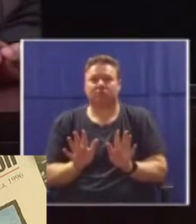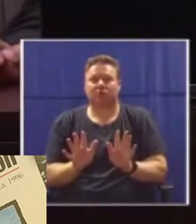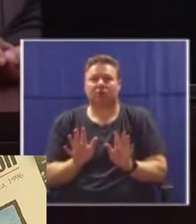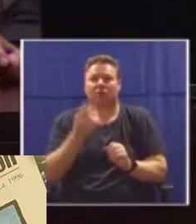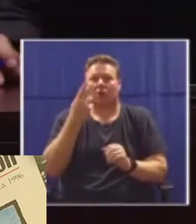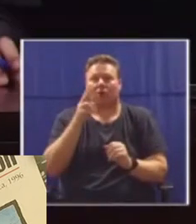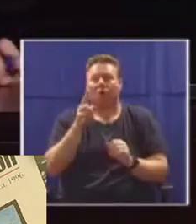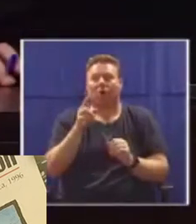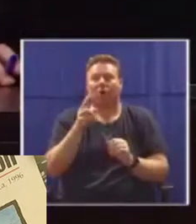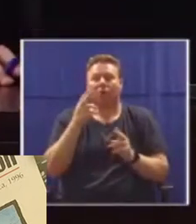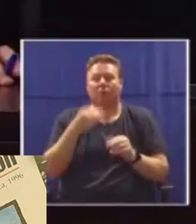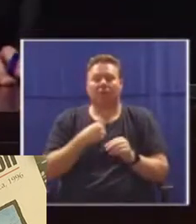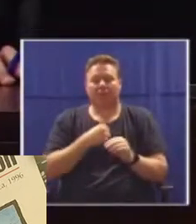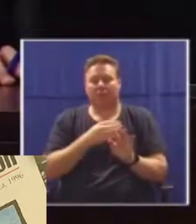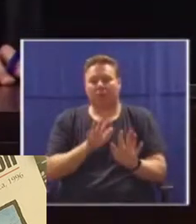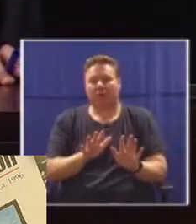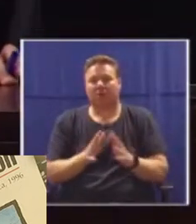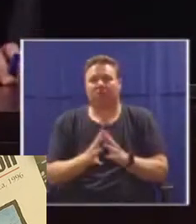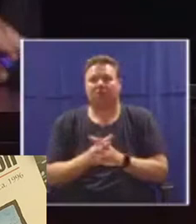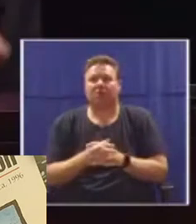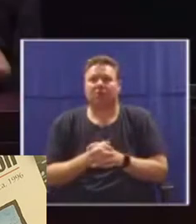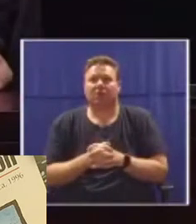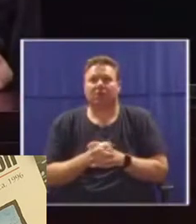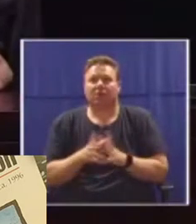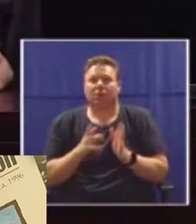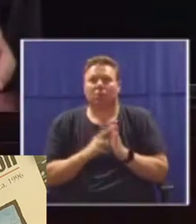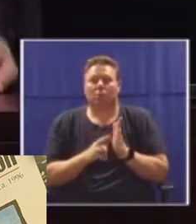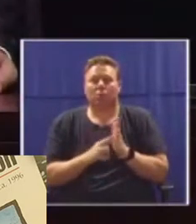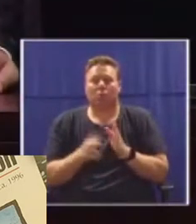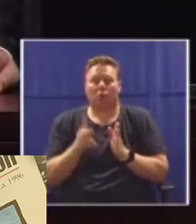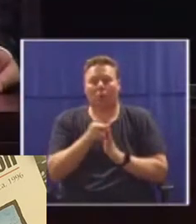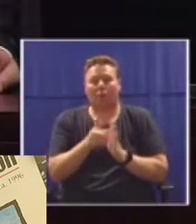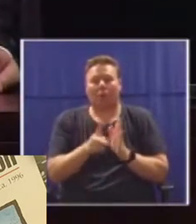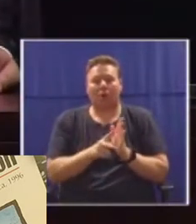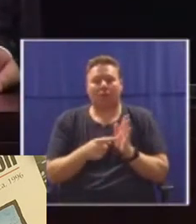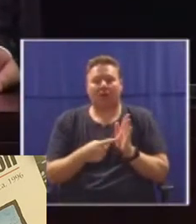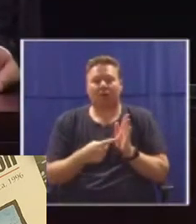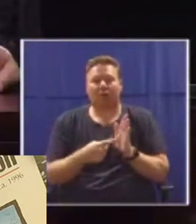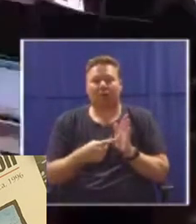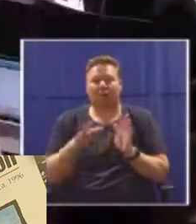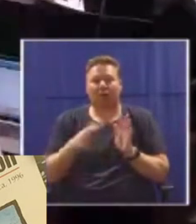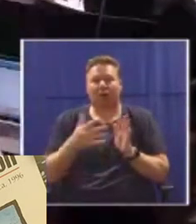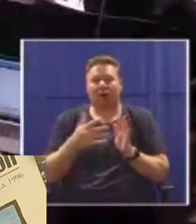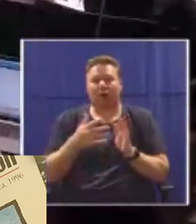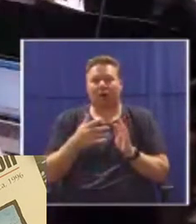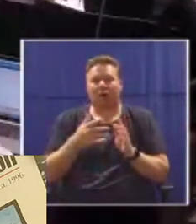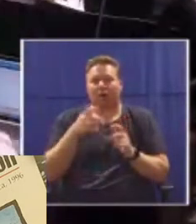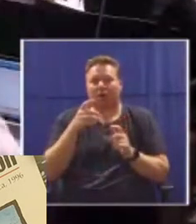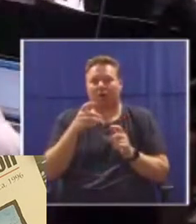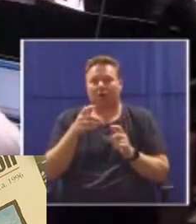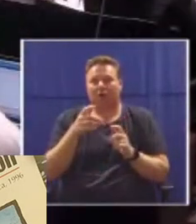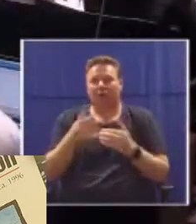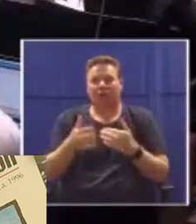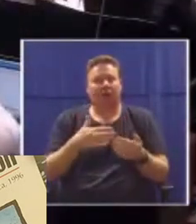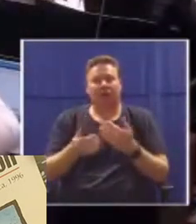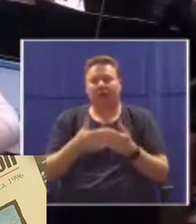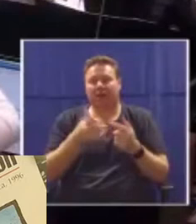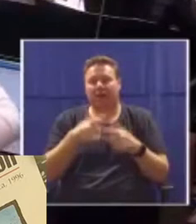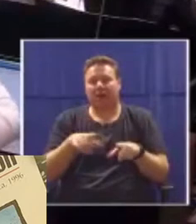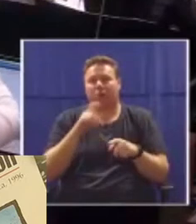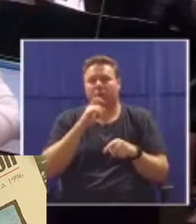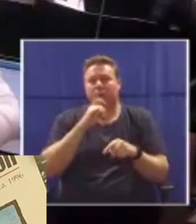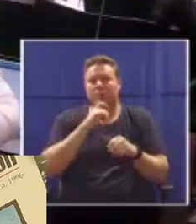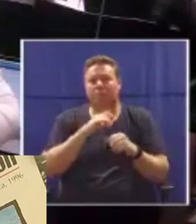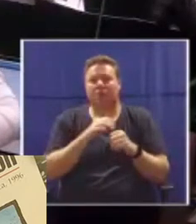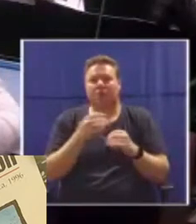No, wait, honorable member. You see, the rules of parliament clearly allow for any member to converse in any of the official languages.